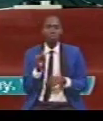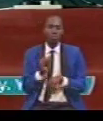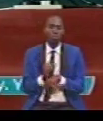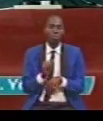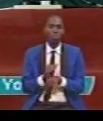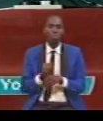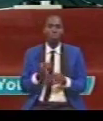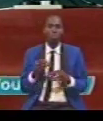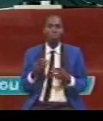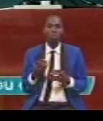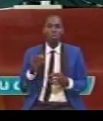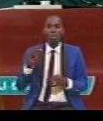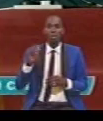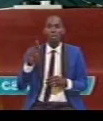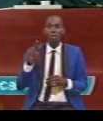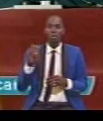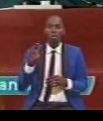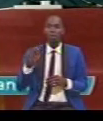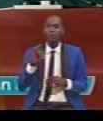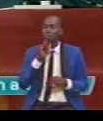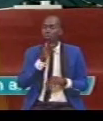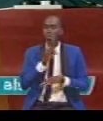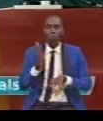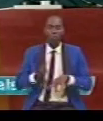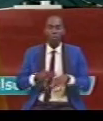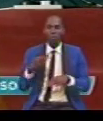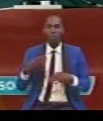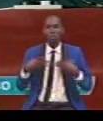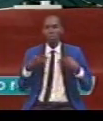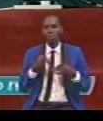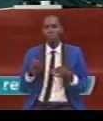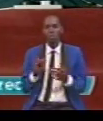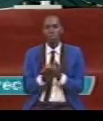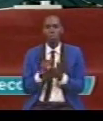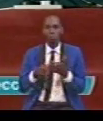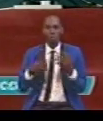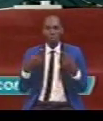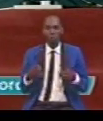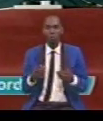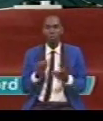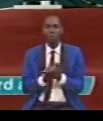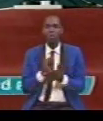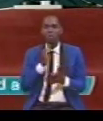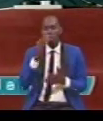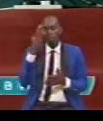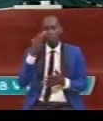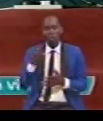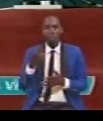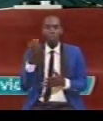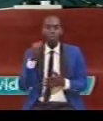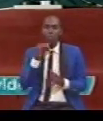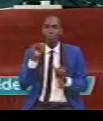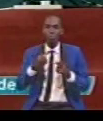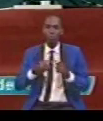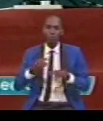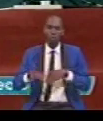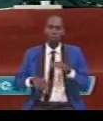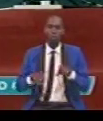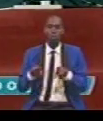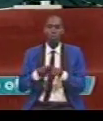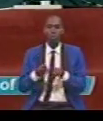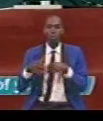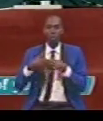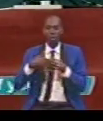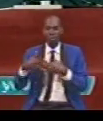compression, nerves don't normally heal. So that's the thing that happens, and that's why she was unable to walk even after the operation.